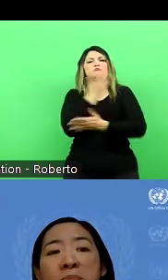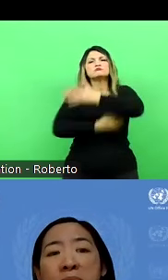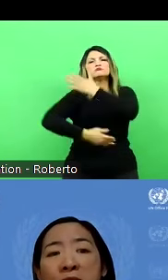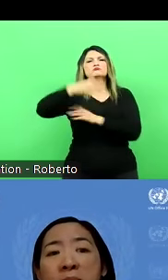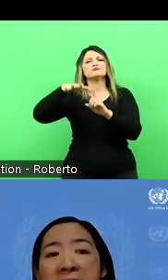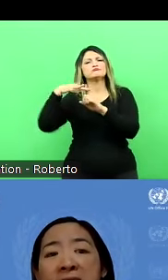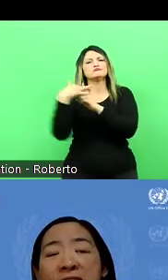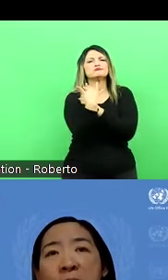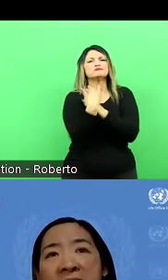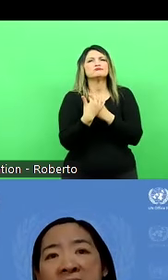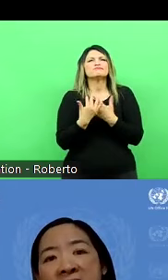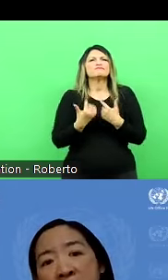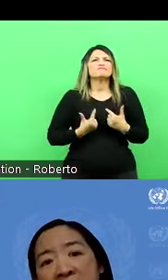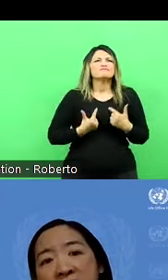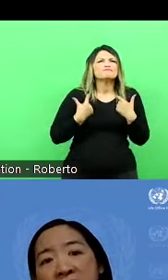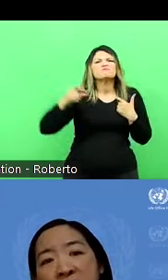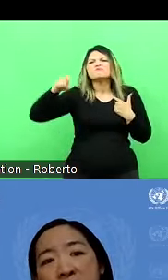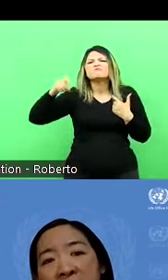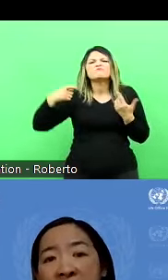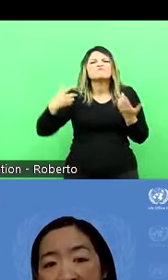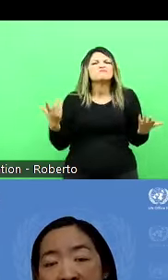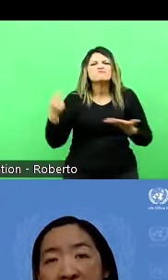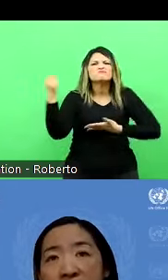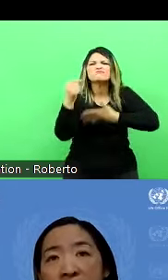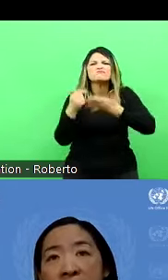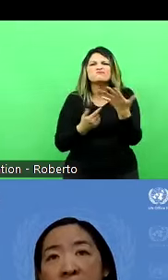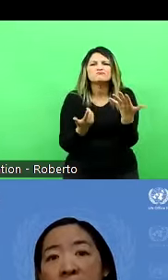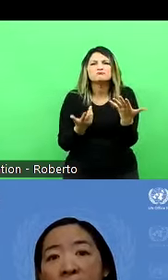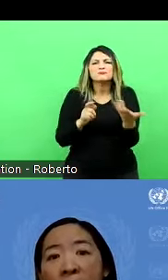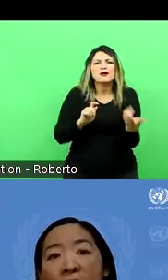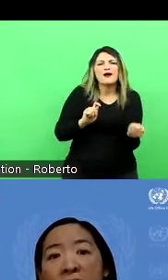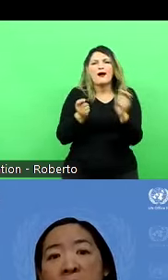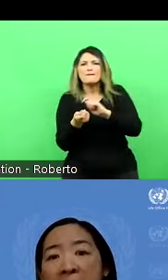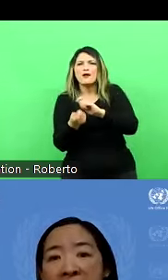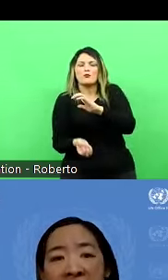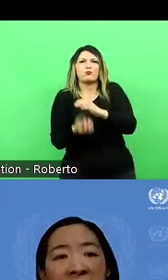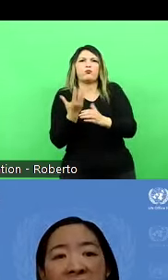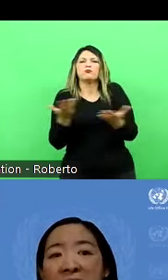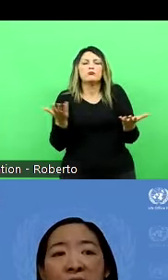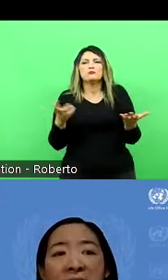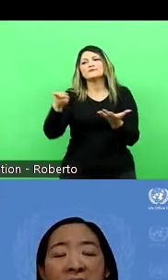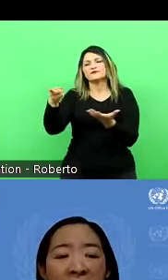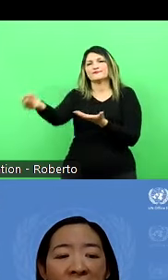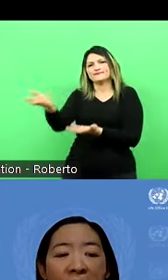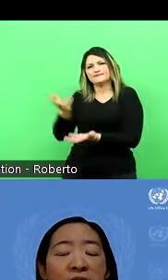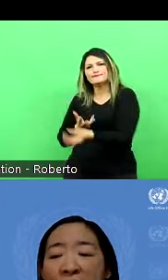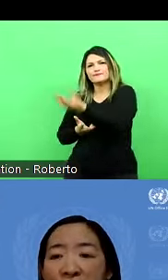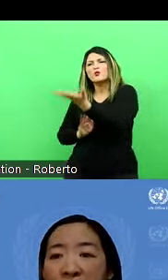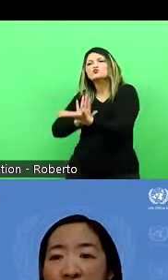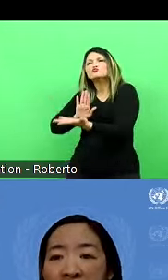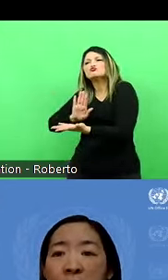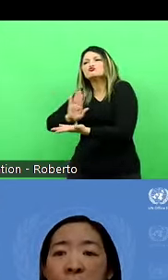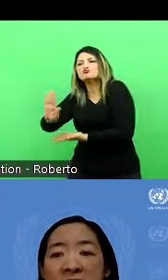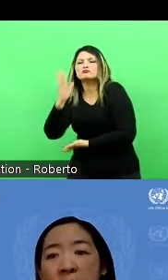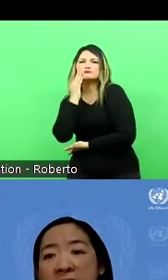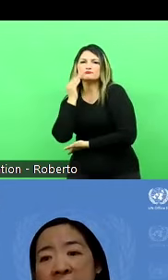accessibility. So for meaningful participation to be effective, all the barriers that create the obstruction